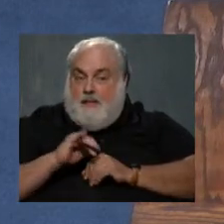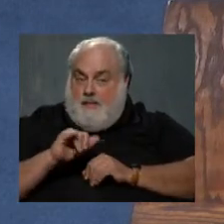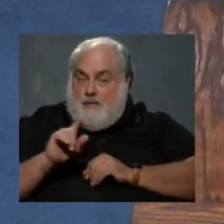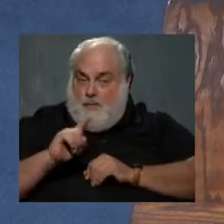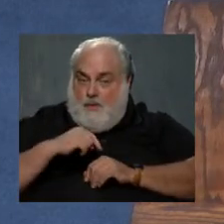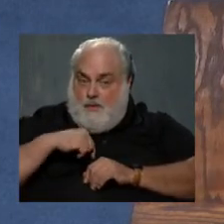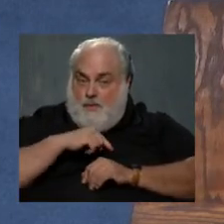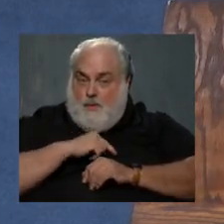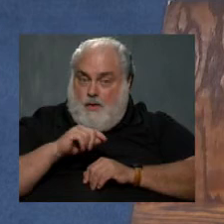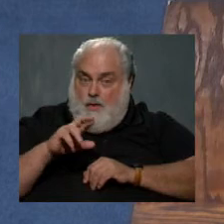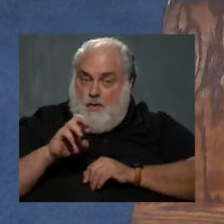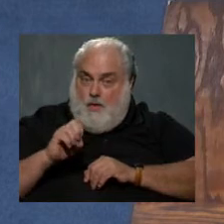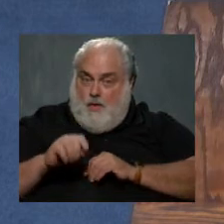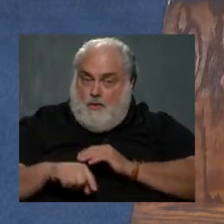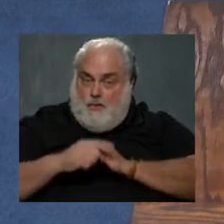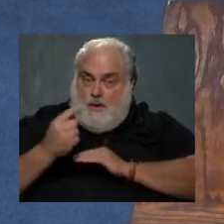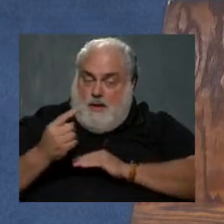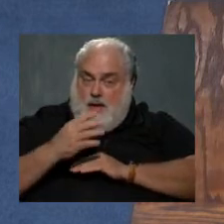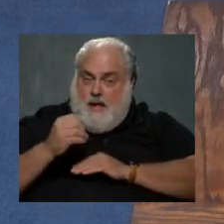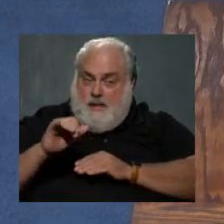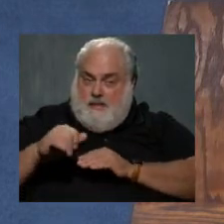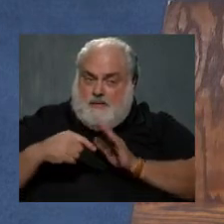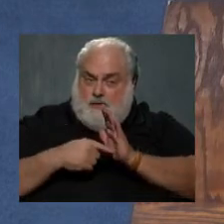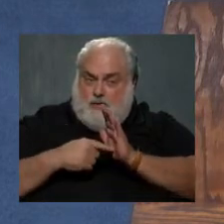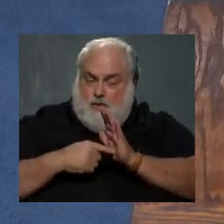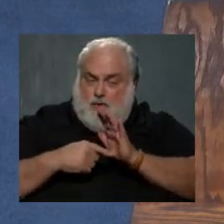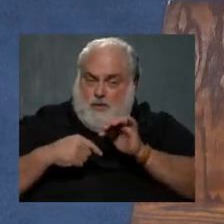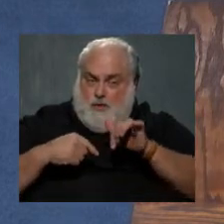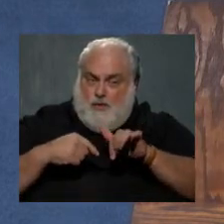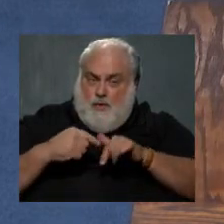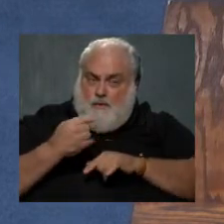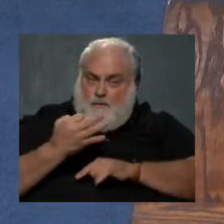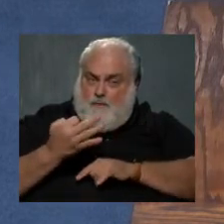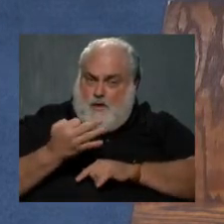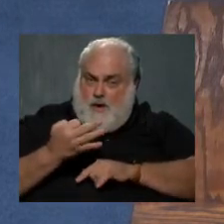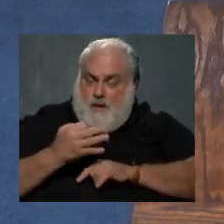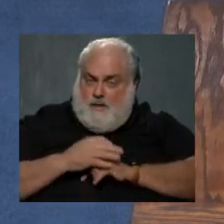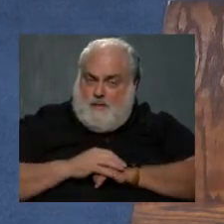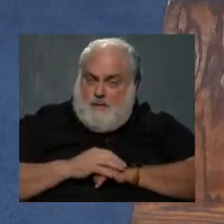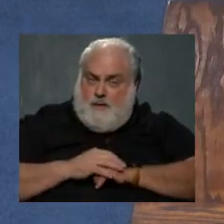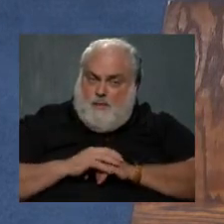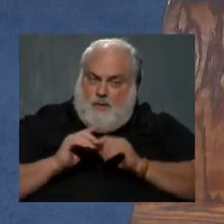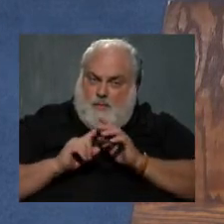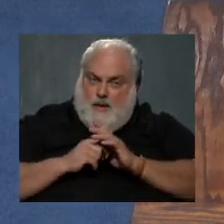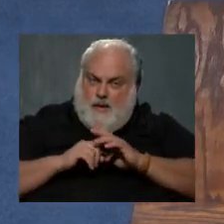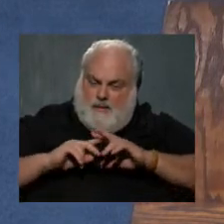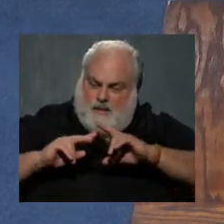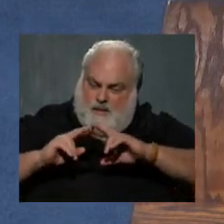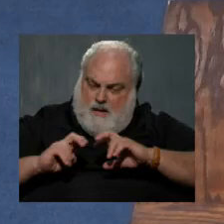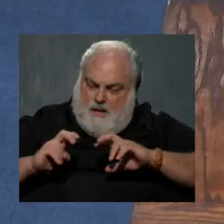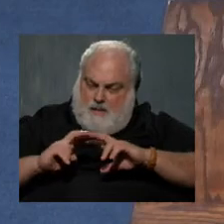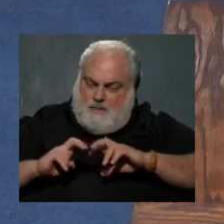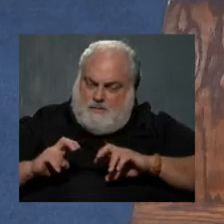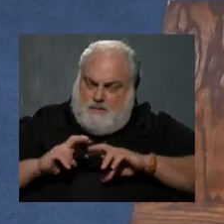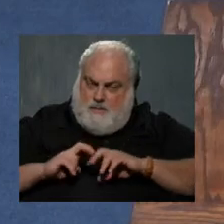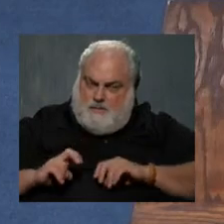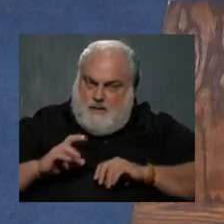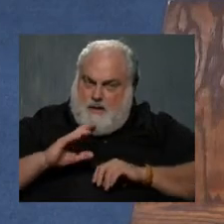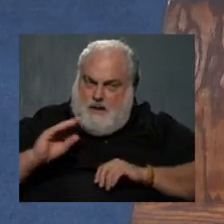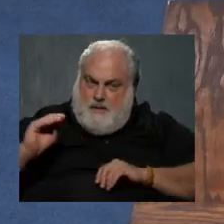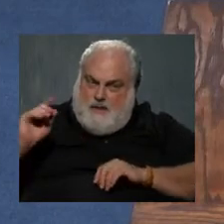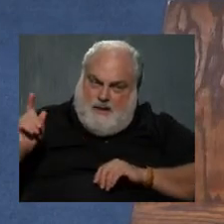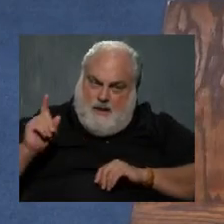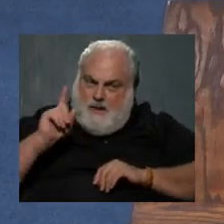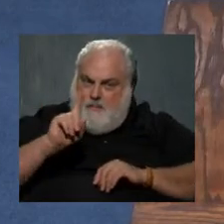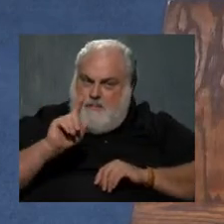today. Again, those RFPs are due Friday, and so we will begin our analysis, and we'll be coming